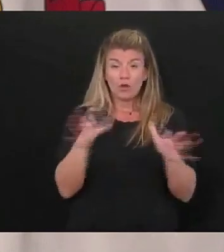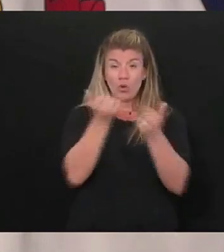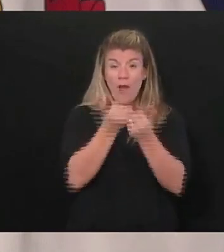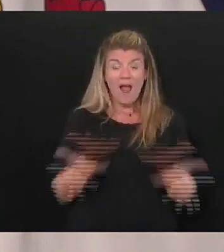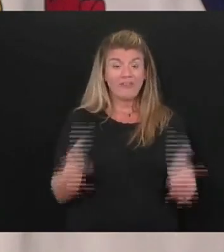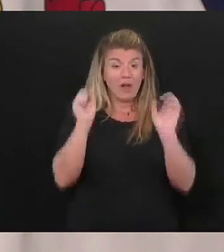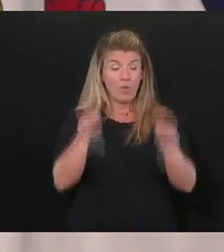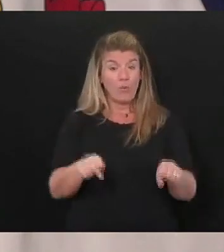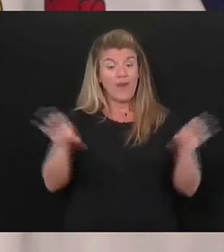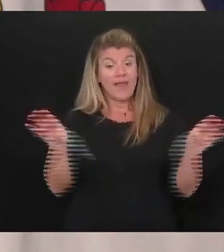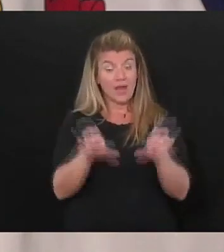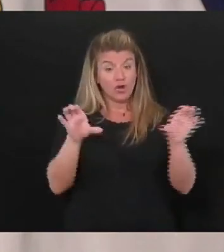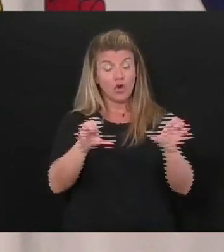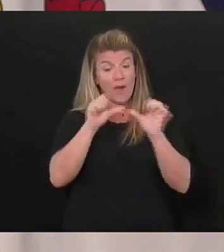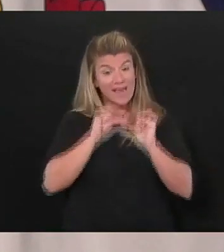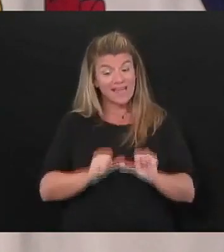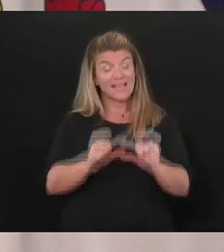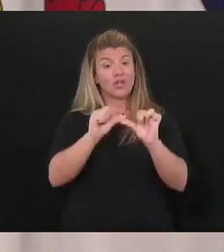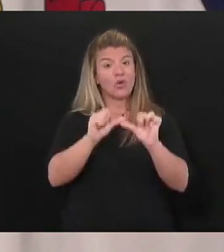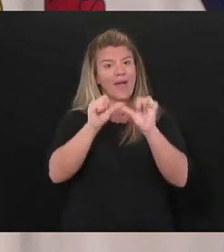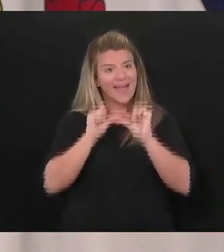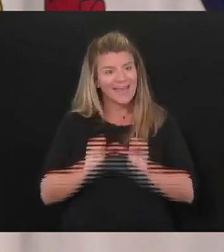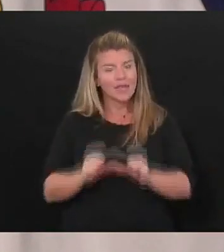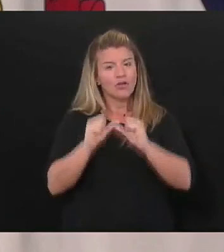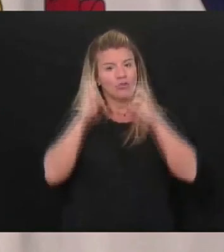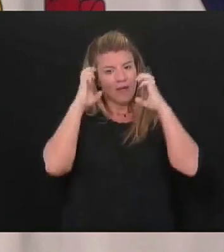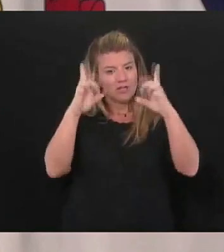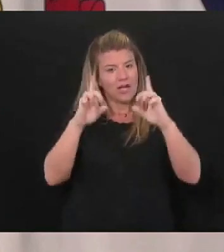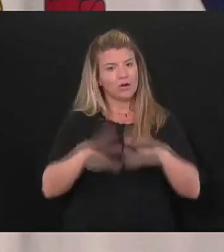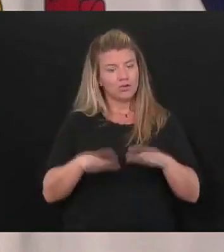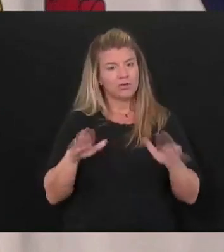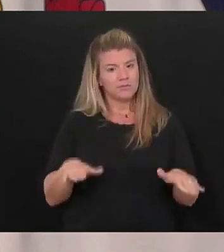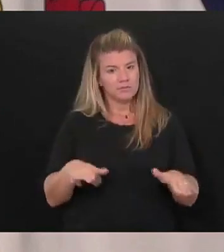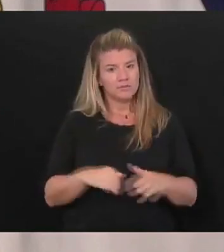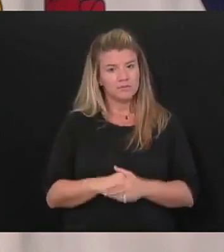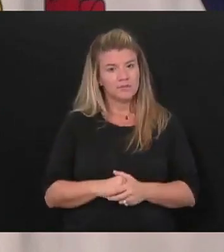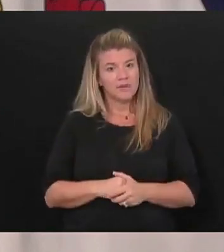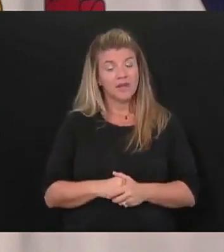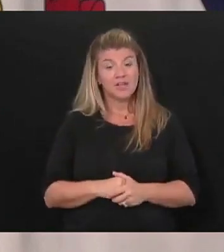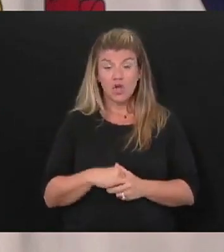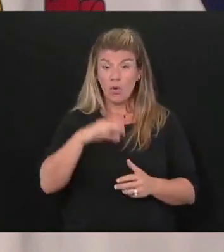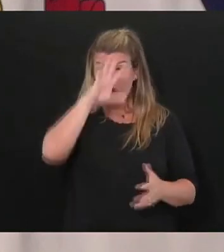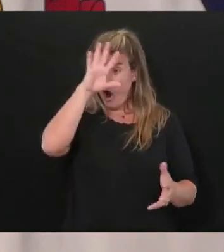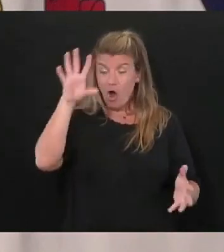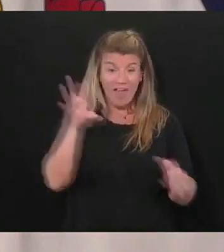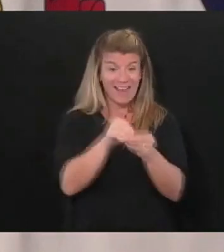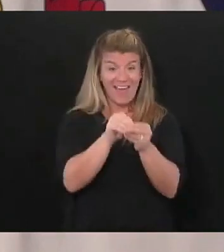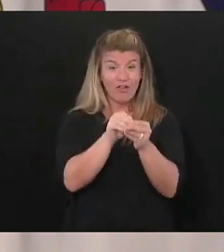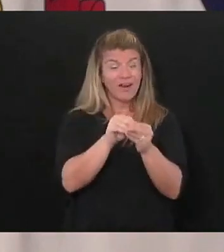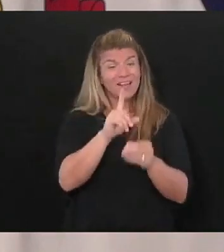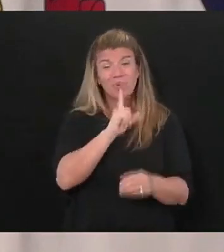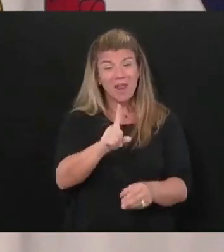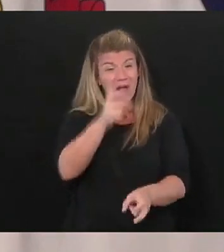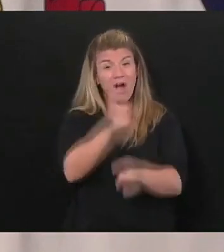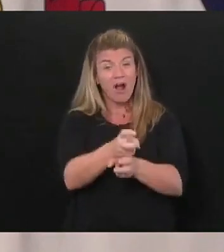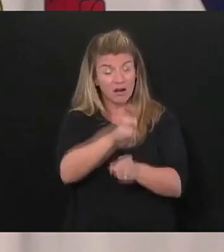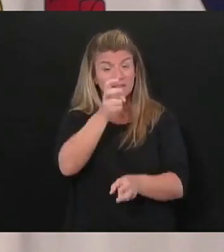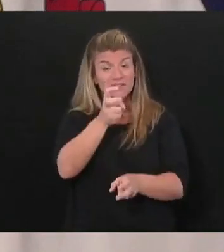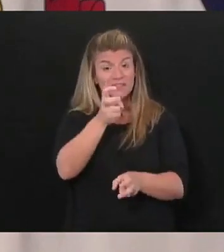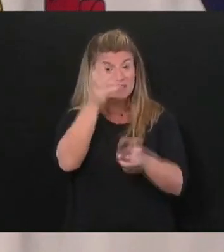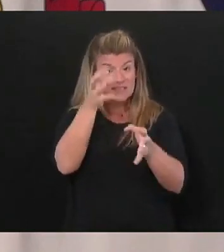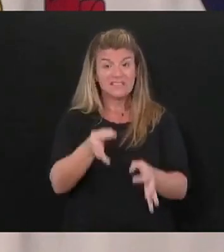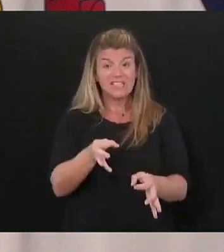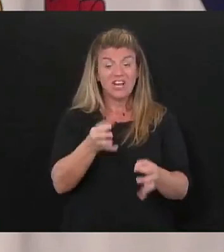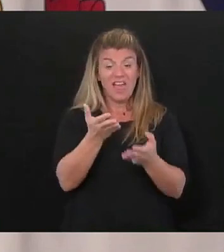and continue to educate our children. So in that, it's tough stuff. And